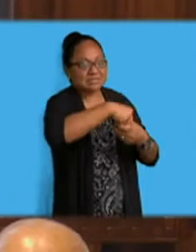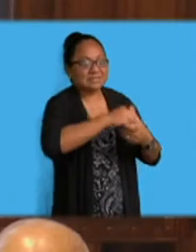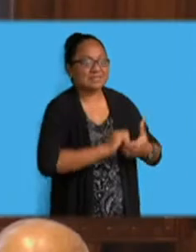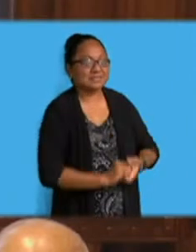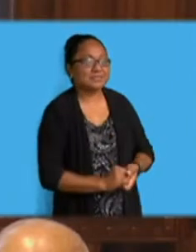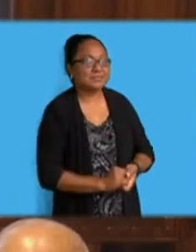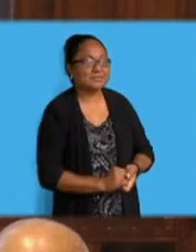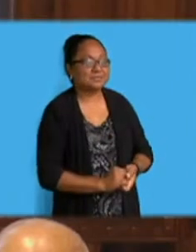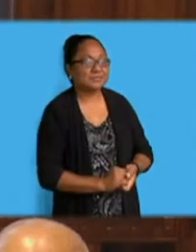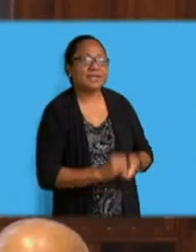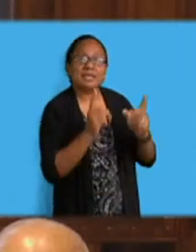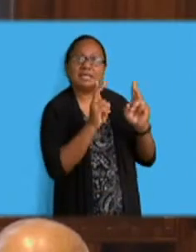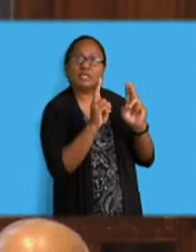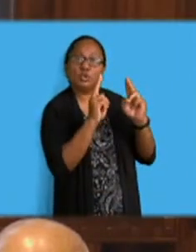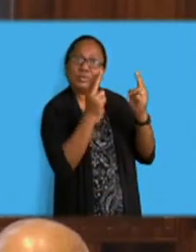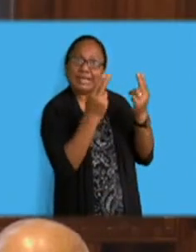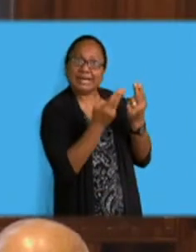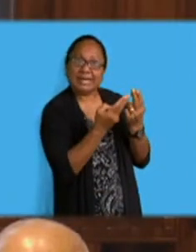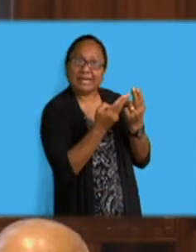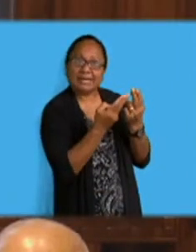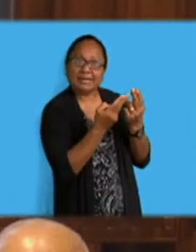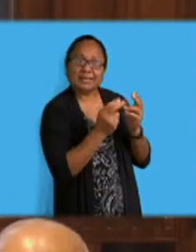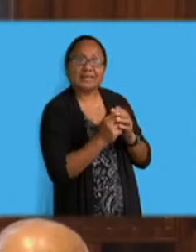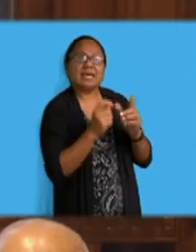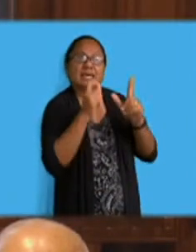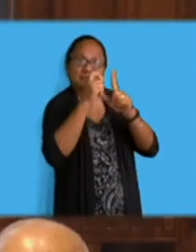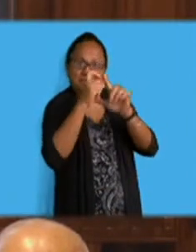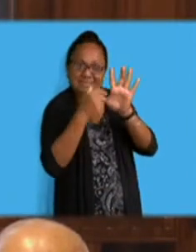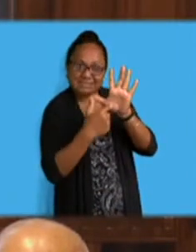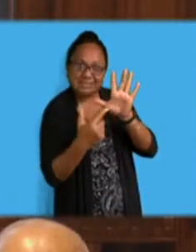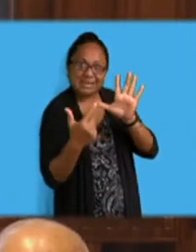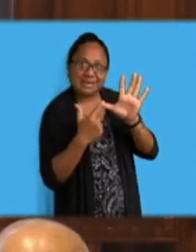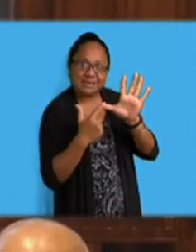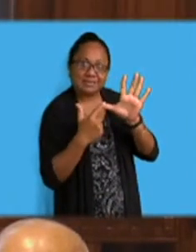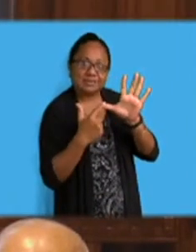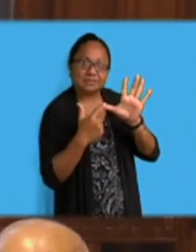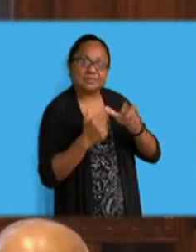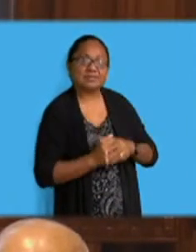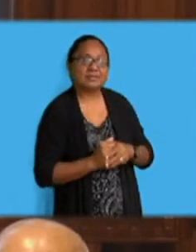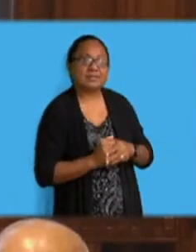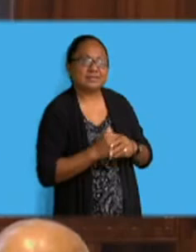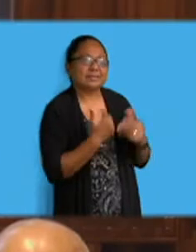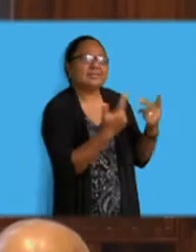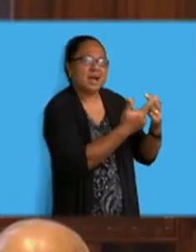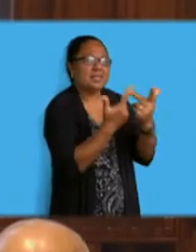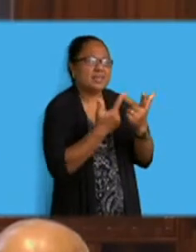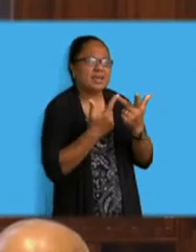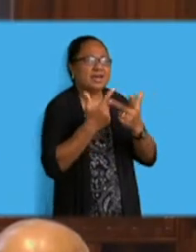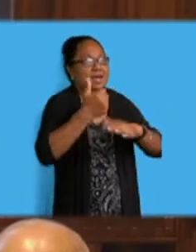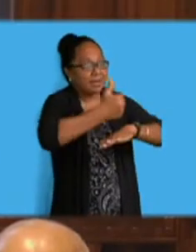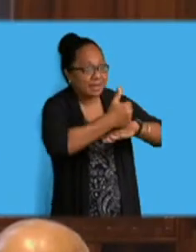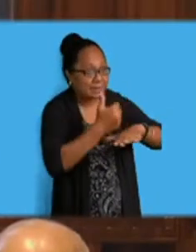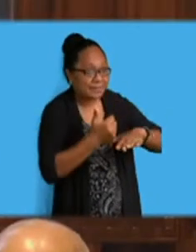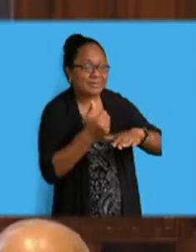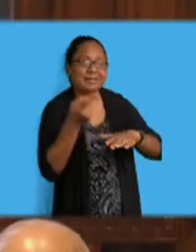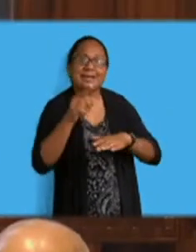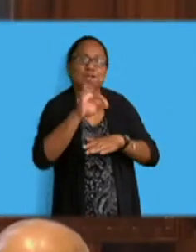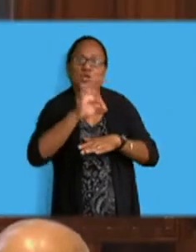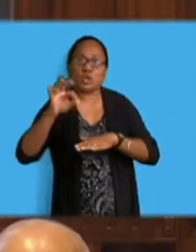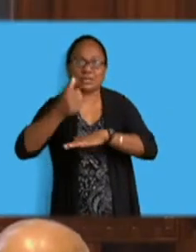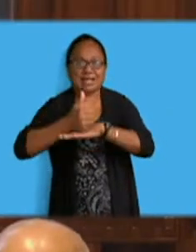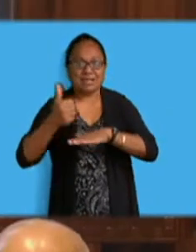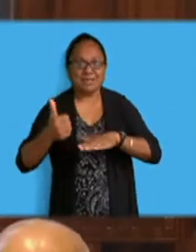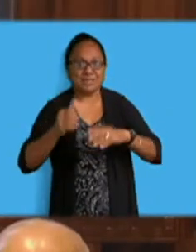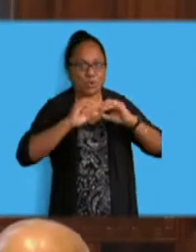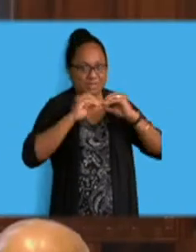the unions, PTA, and other government and non-government agencies that